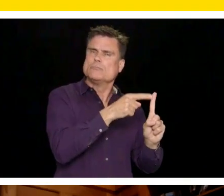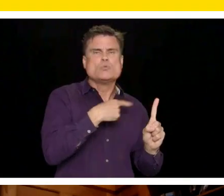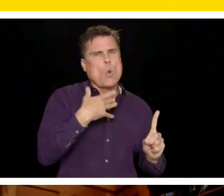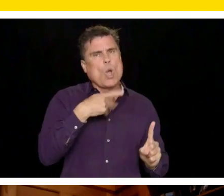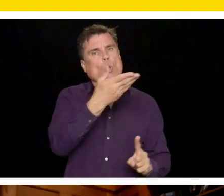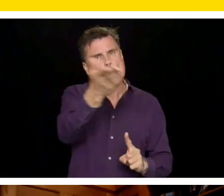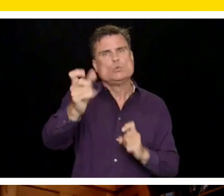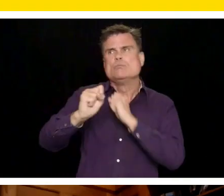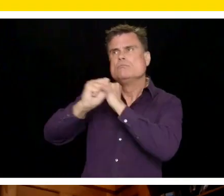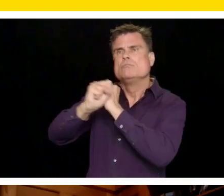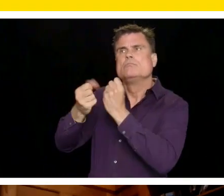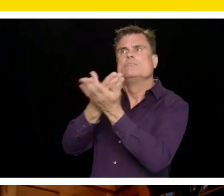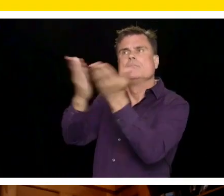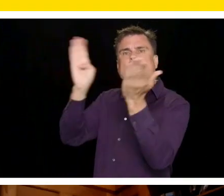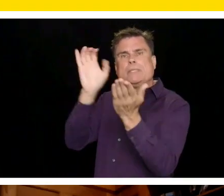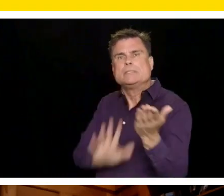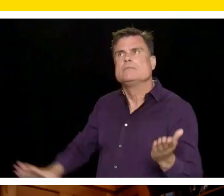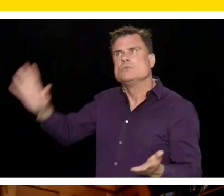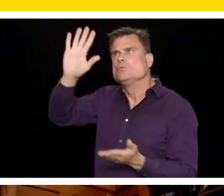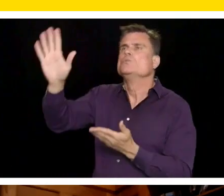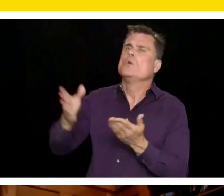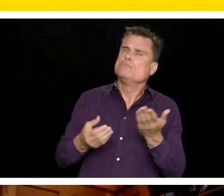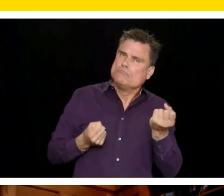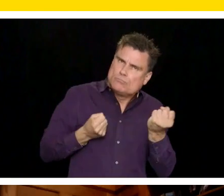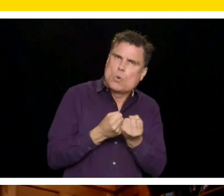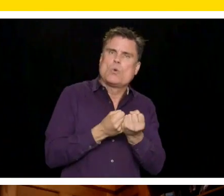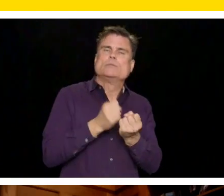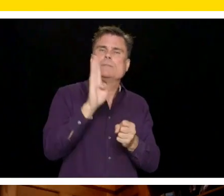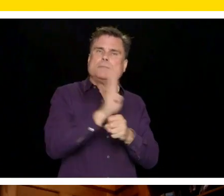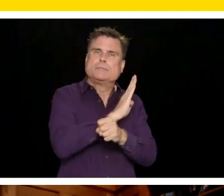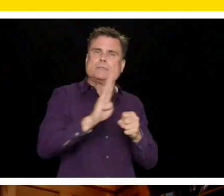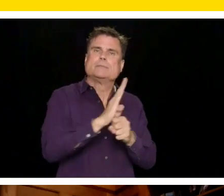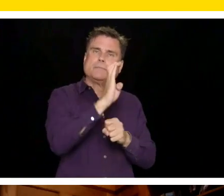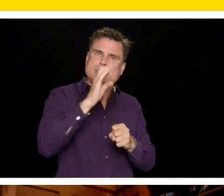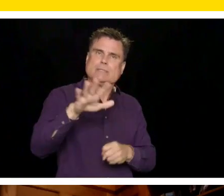time. And choose to dine in or take out more often.